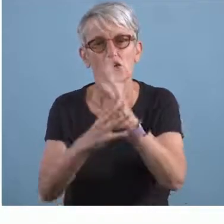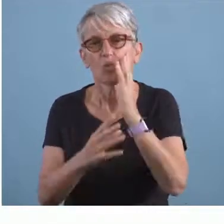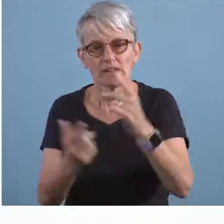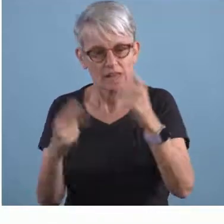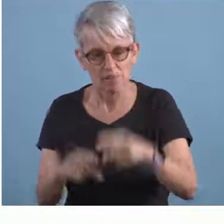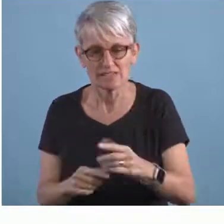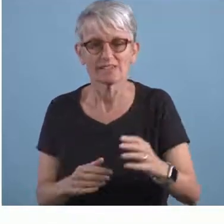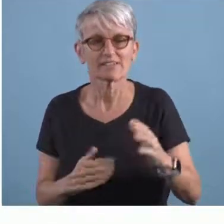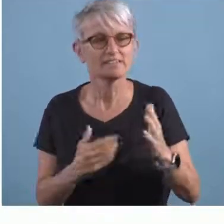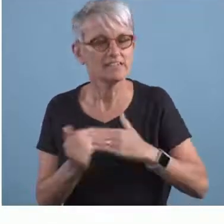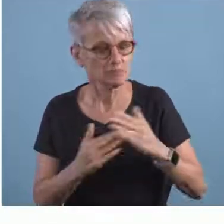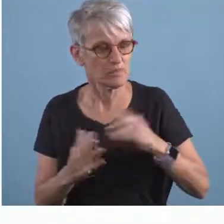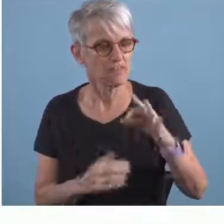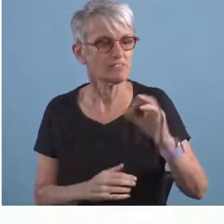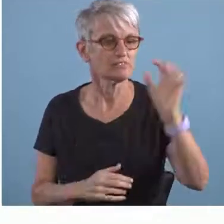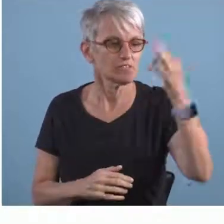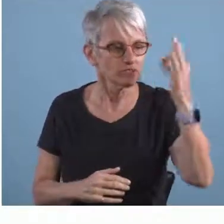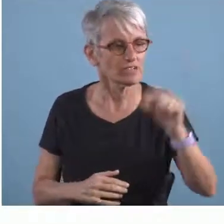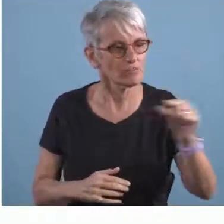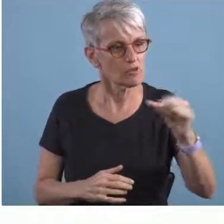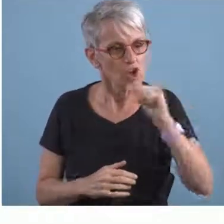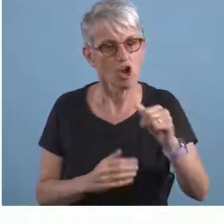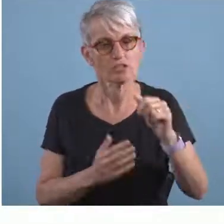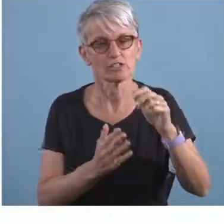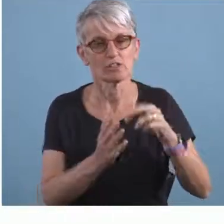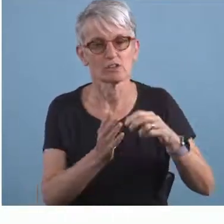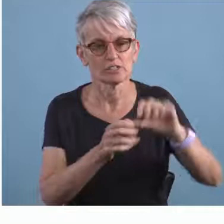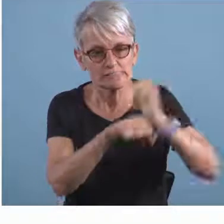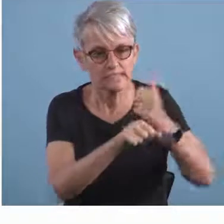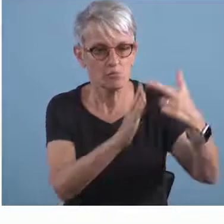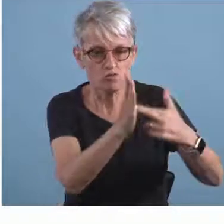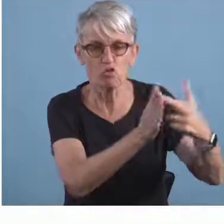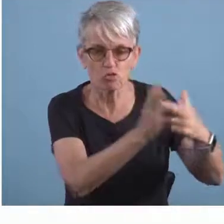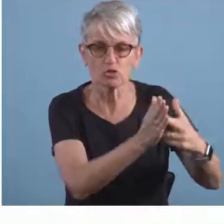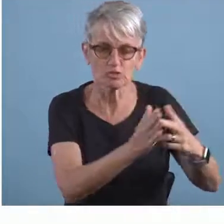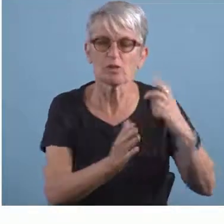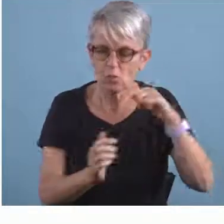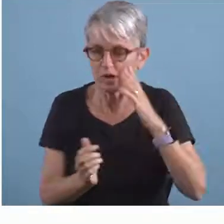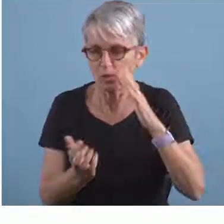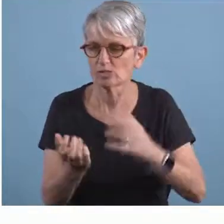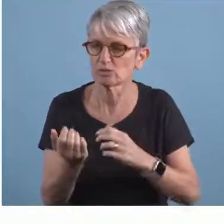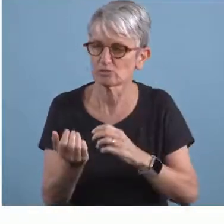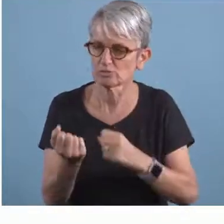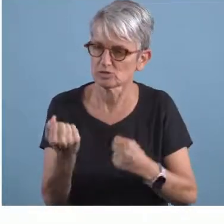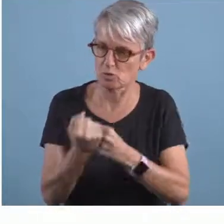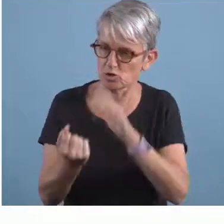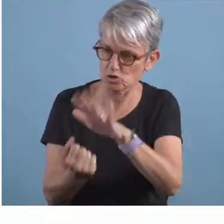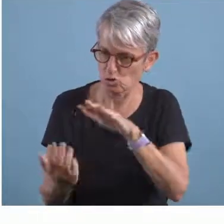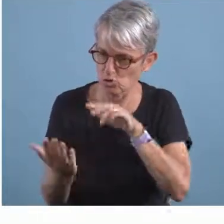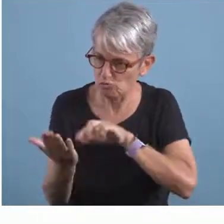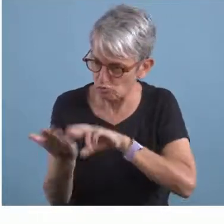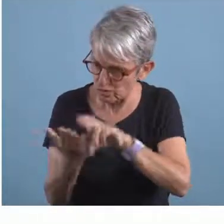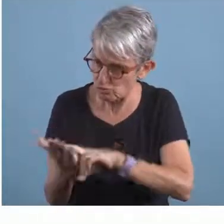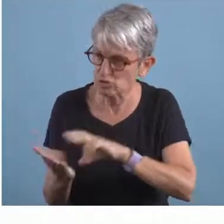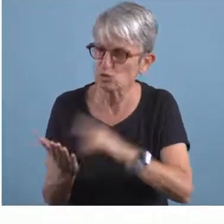federal government doesn't regulate it or write rules about it. So we want to fund your study because we want to understand if it's effective or